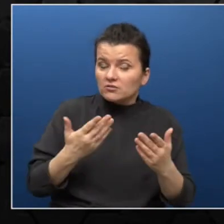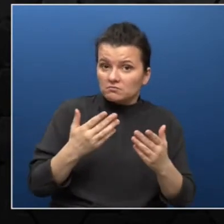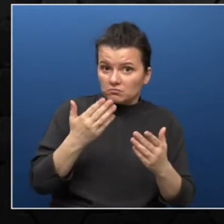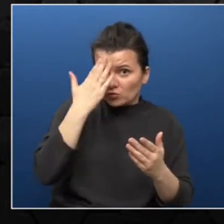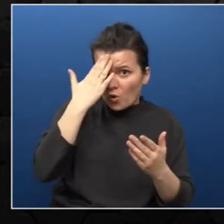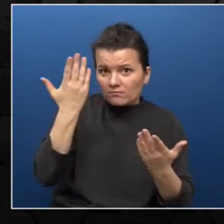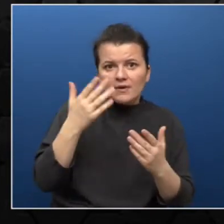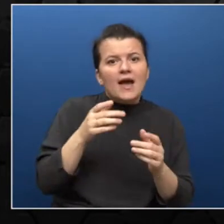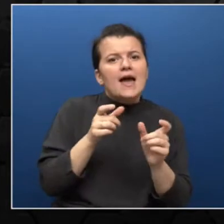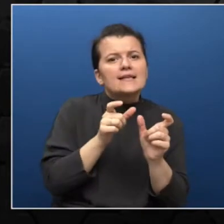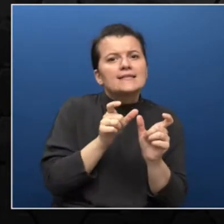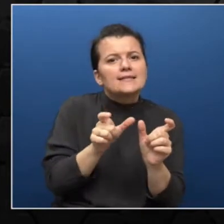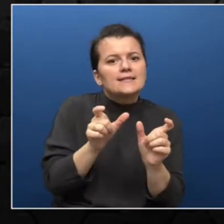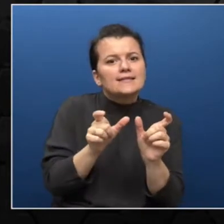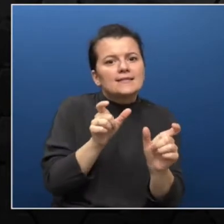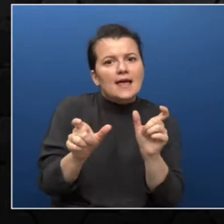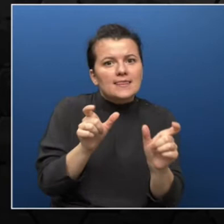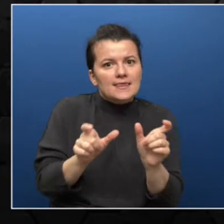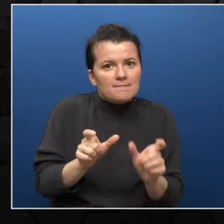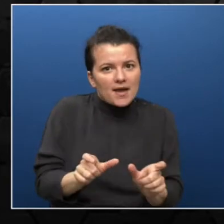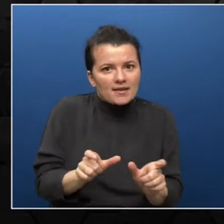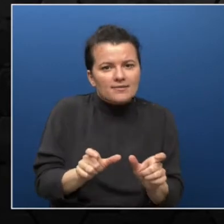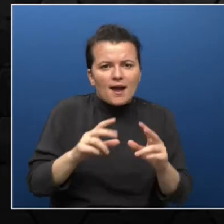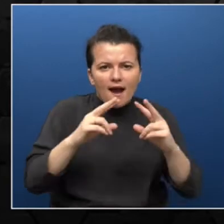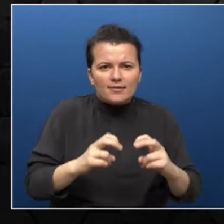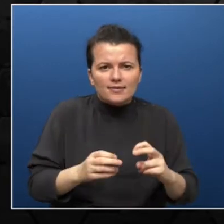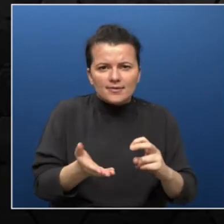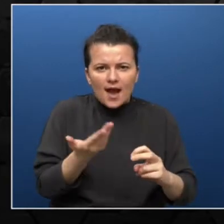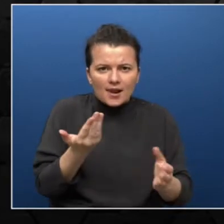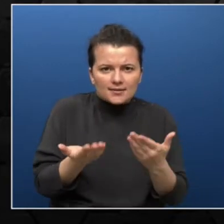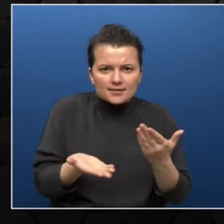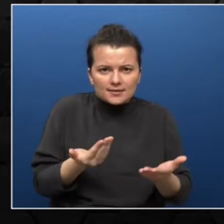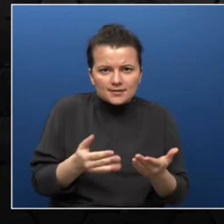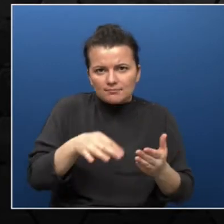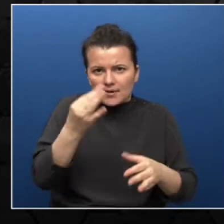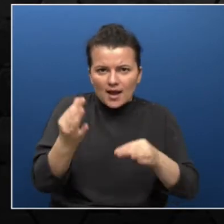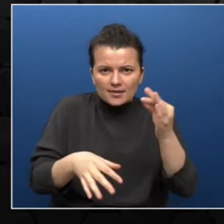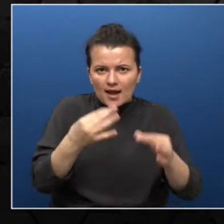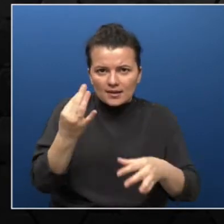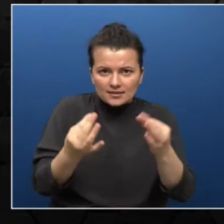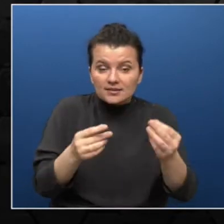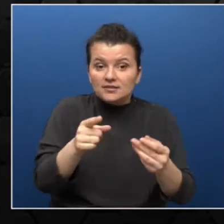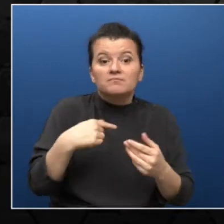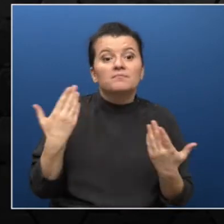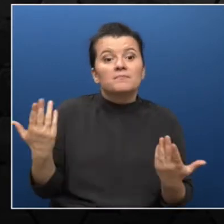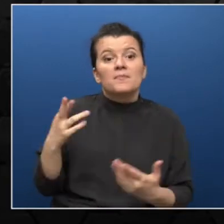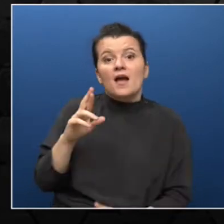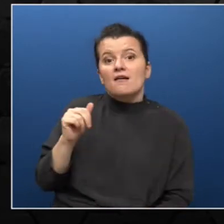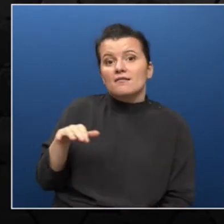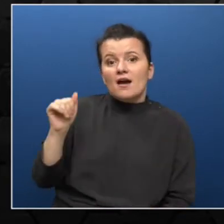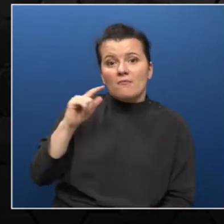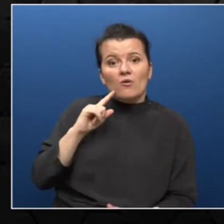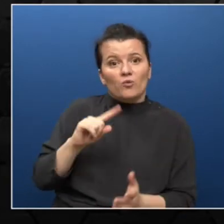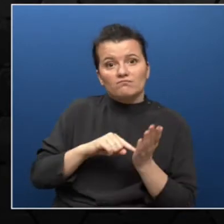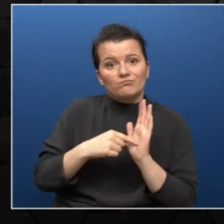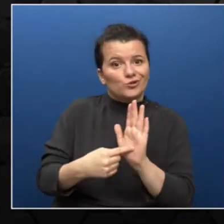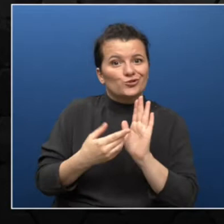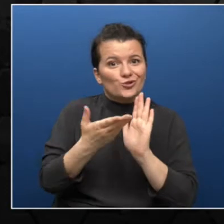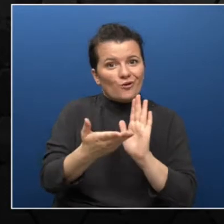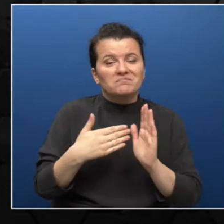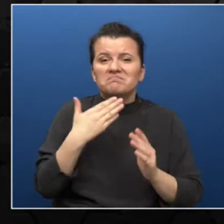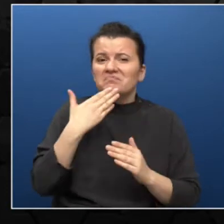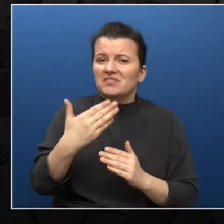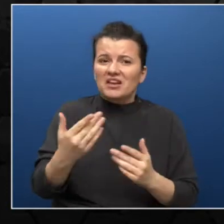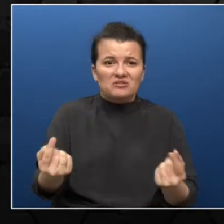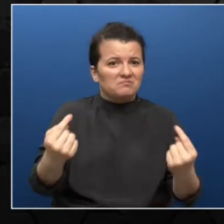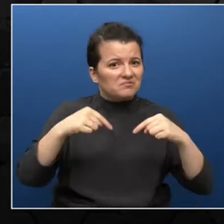of Resource Scarce Languages. And it is going to be presented by Rama Soumya. So welcome, Rama. Thanks a lot for joining us. Would you like to tell the Hi.